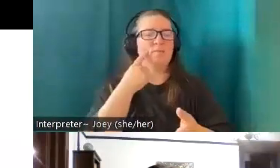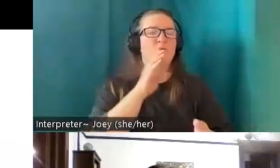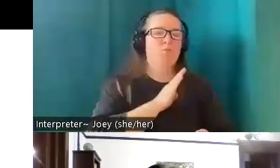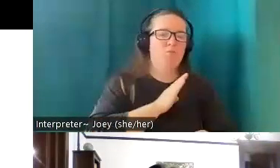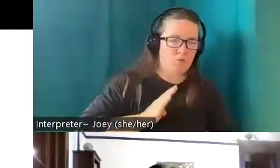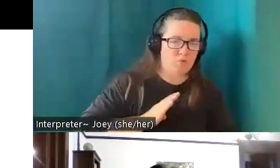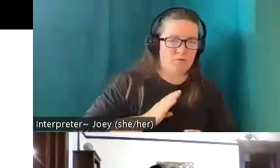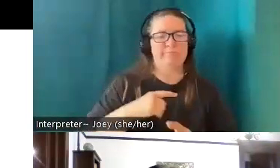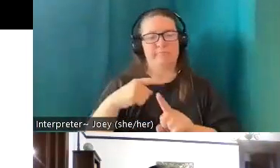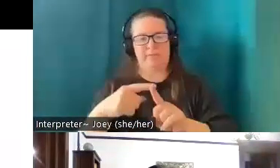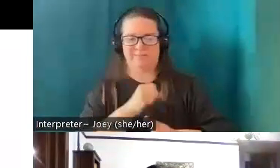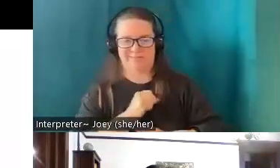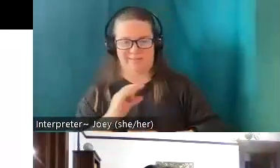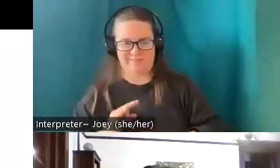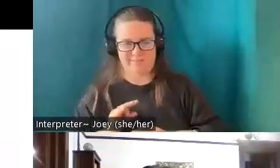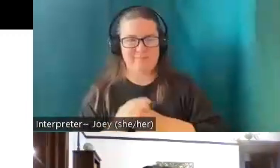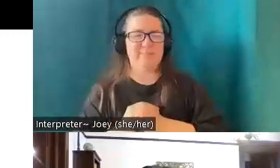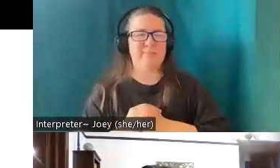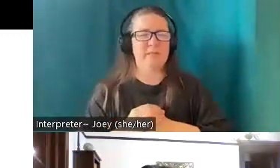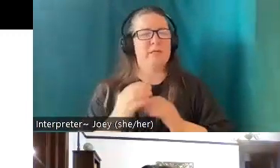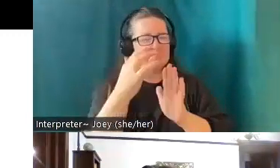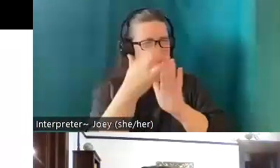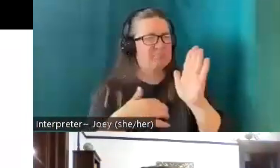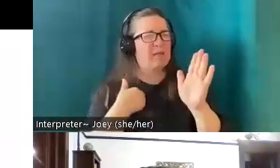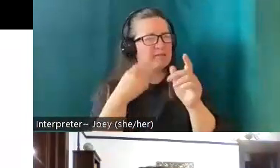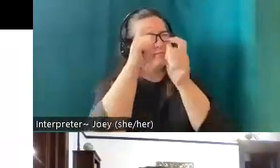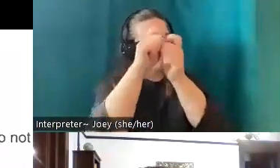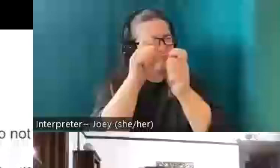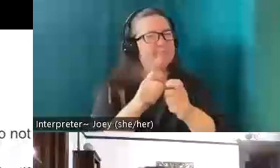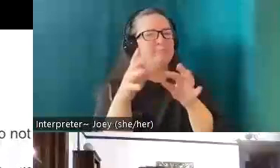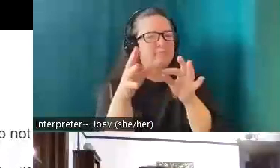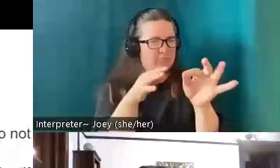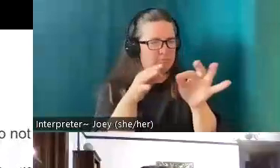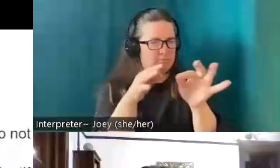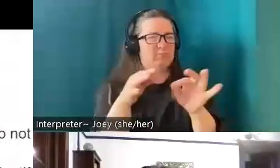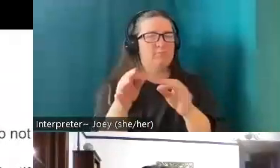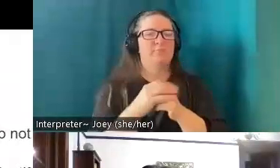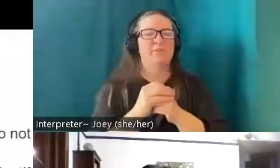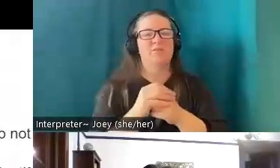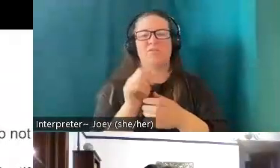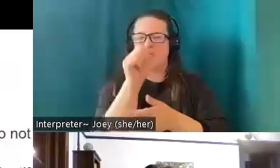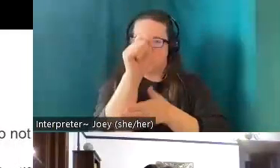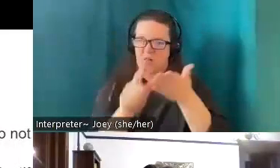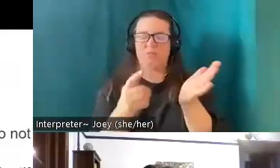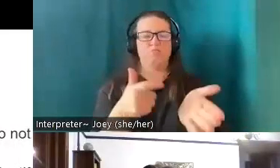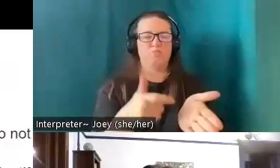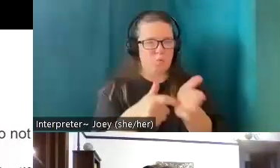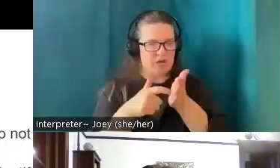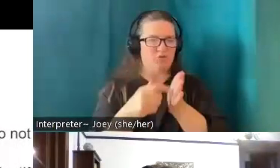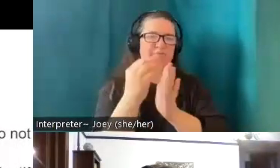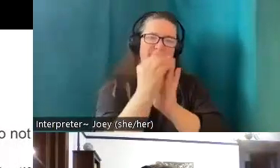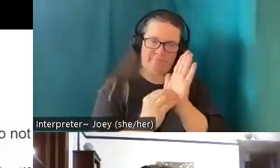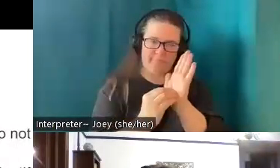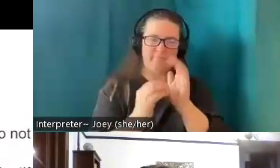instructions here, and we also have some more information in our FAQ. All of these fields are required, so we ask for demographic data